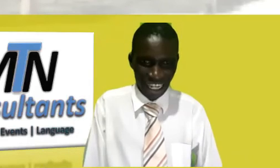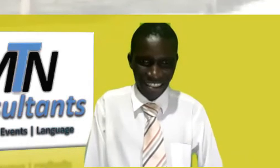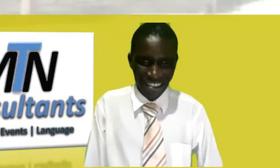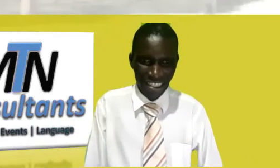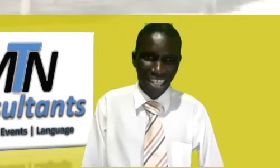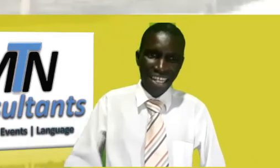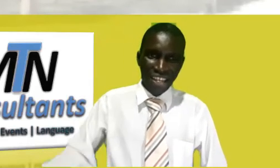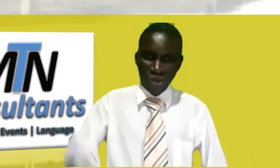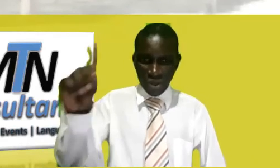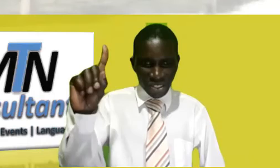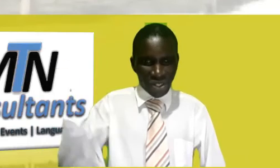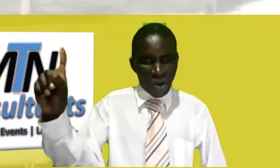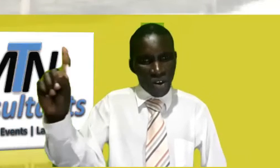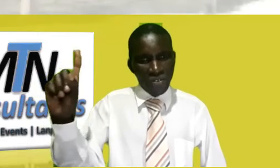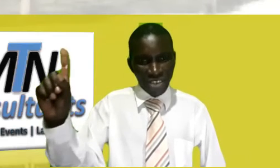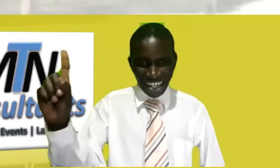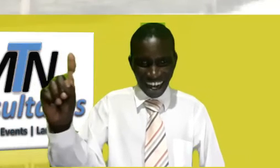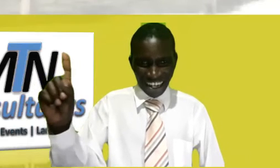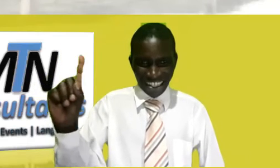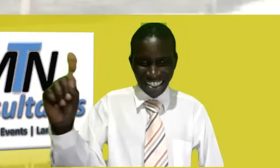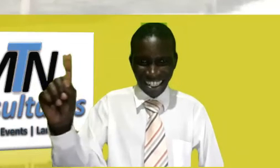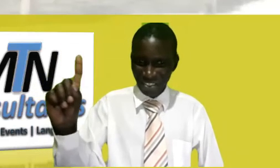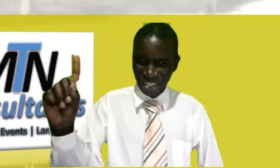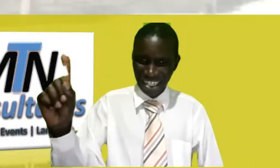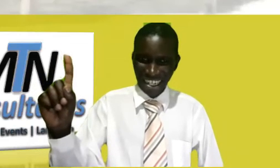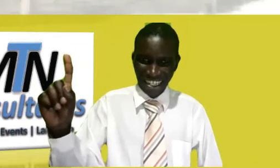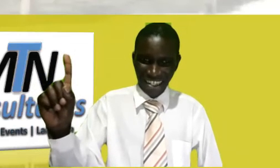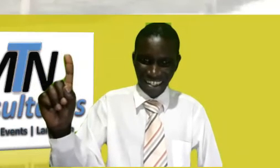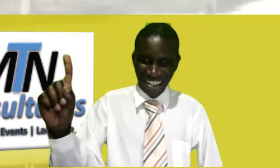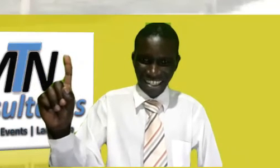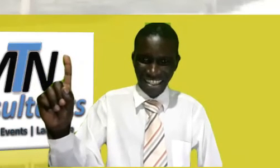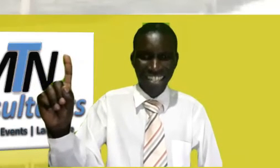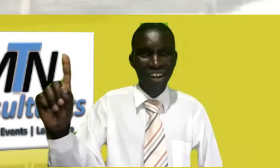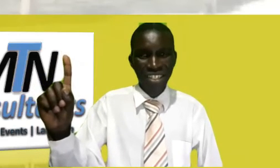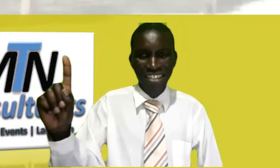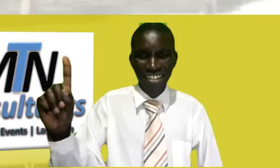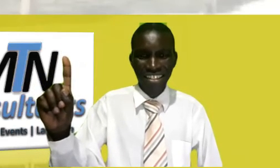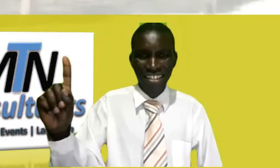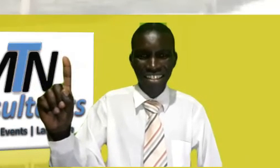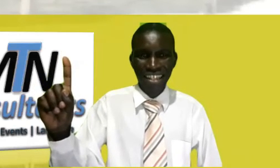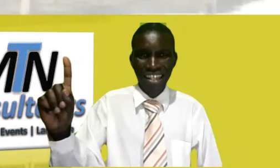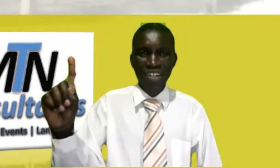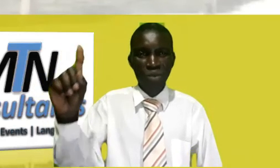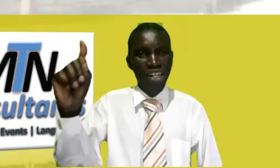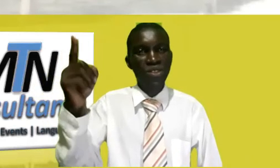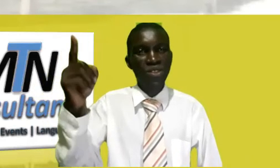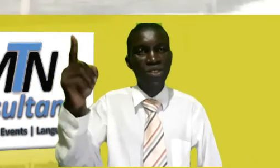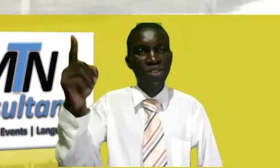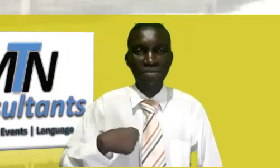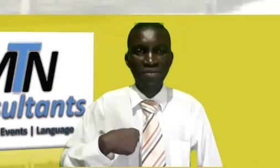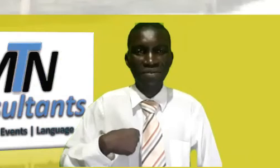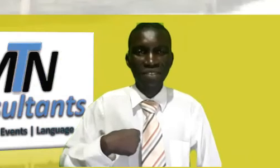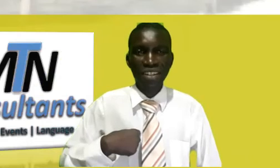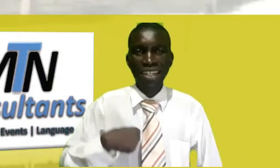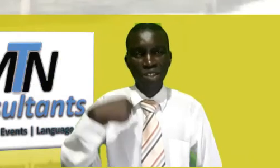few signs. You use your finger, index finger. That's how easy it is to point to